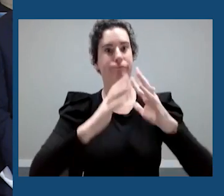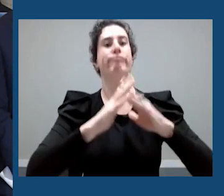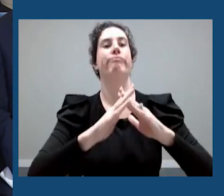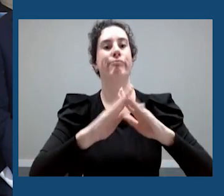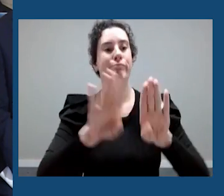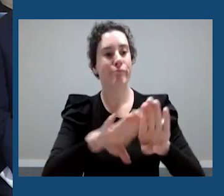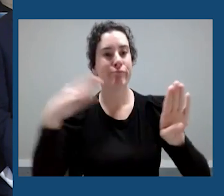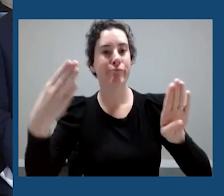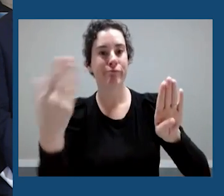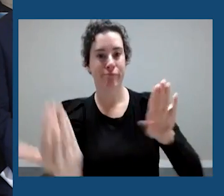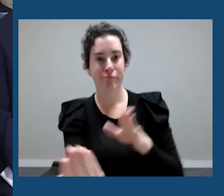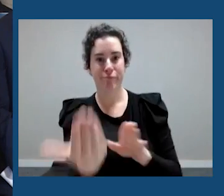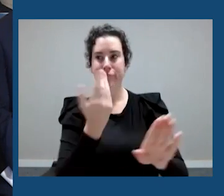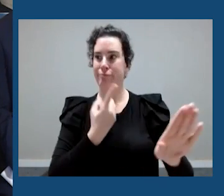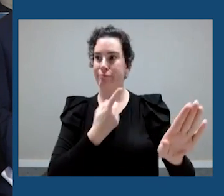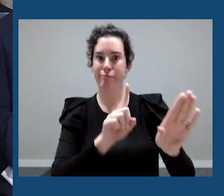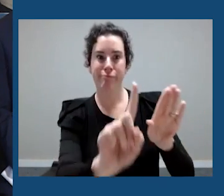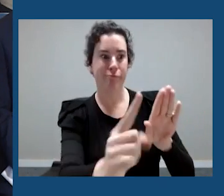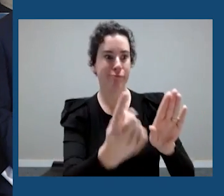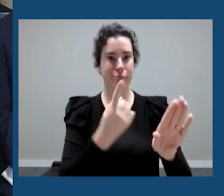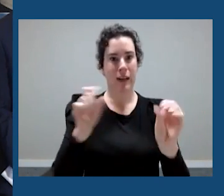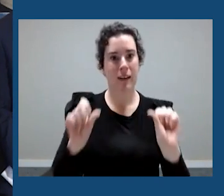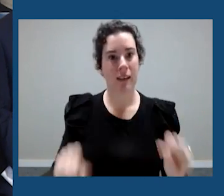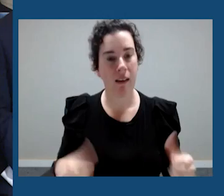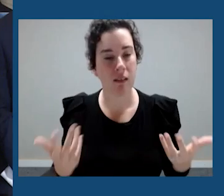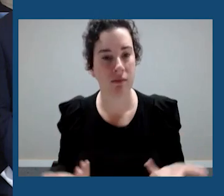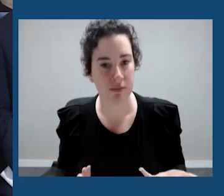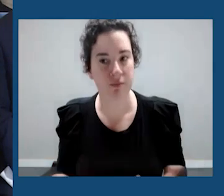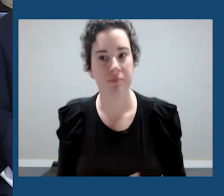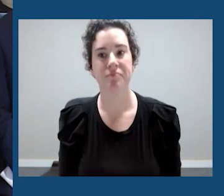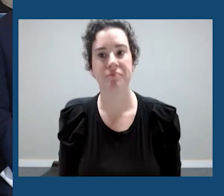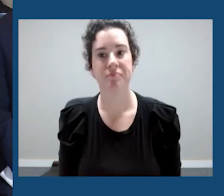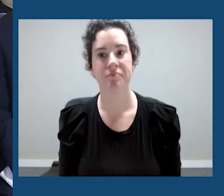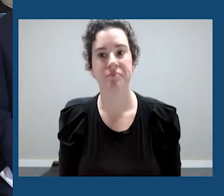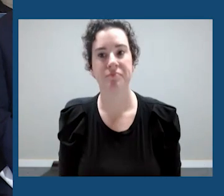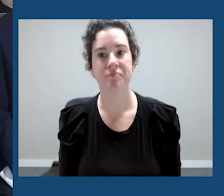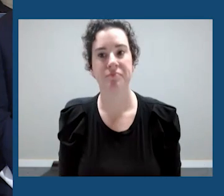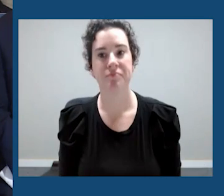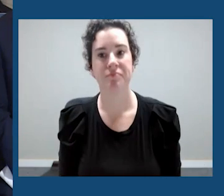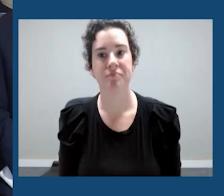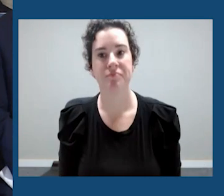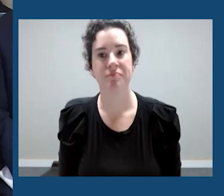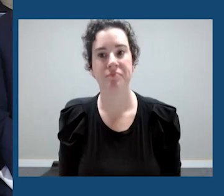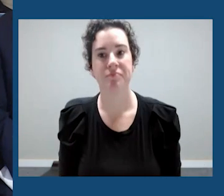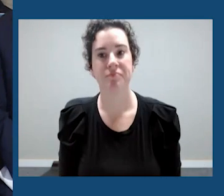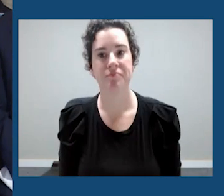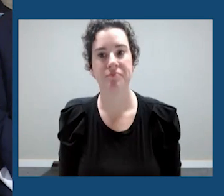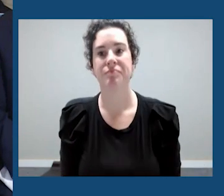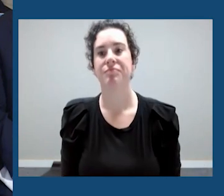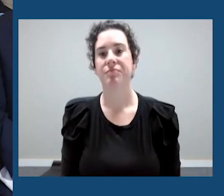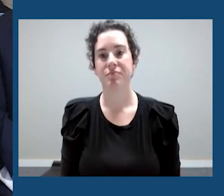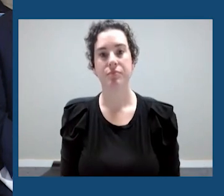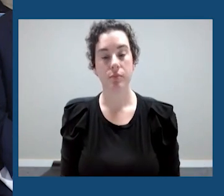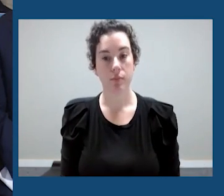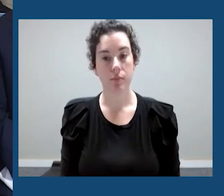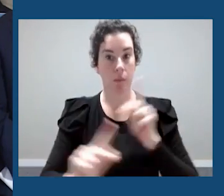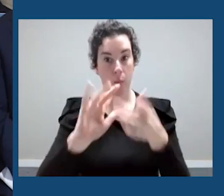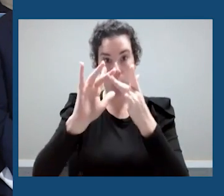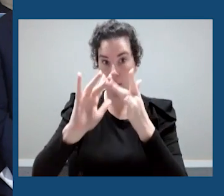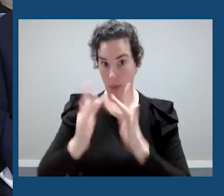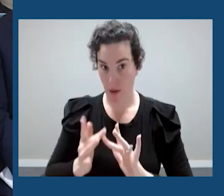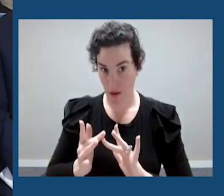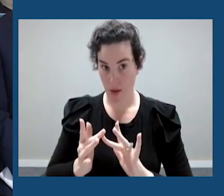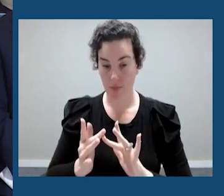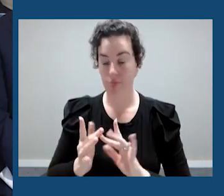open, welcoming walking people in the walking traffic. And so foot traffic dwindles when people go online, profits go